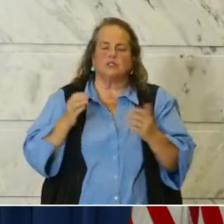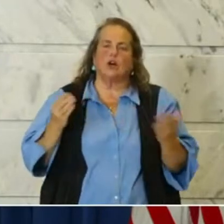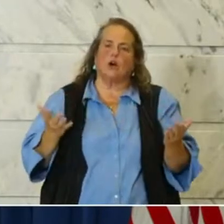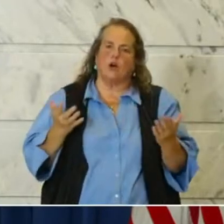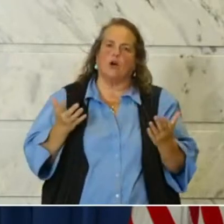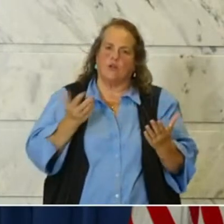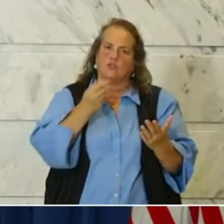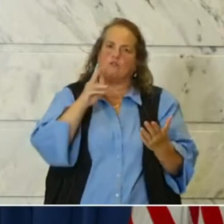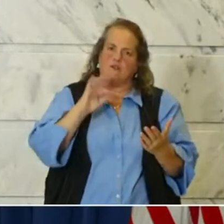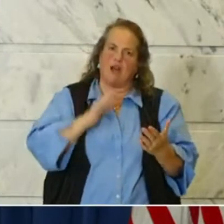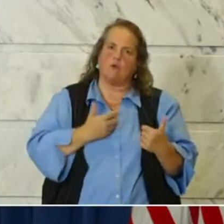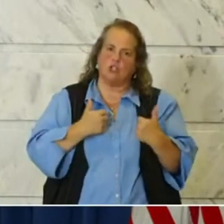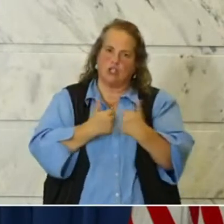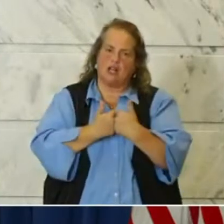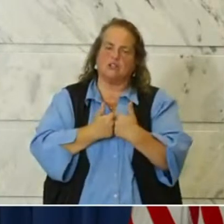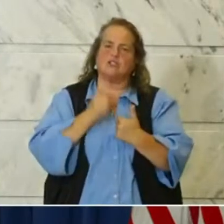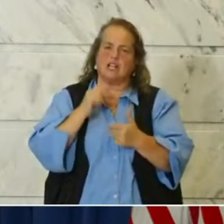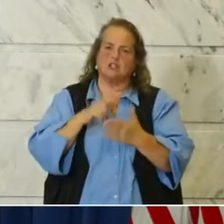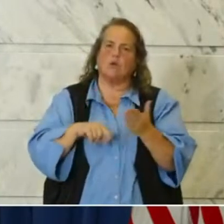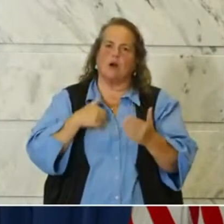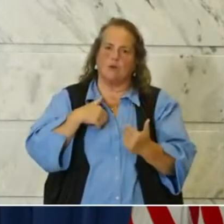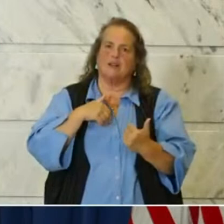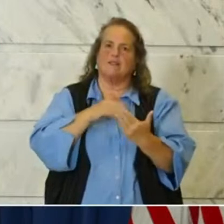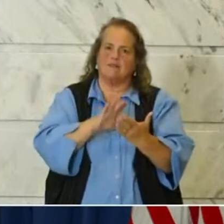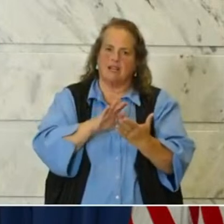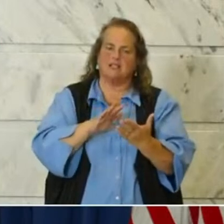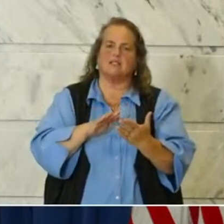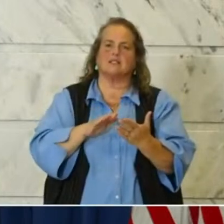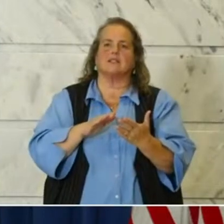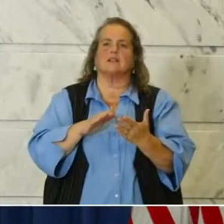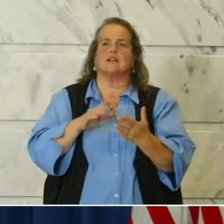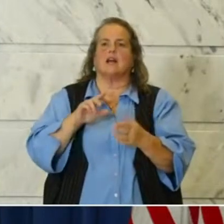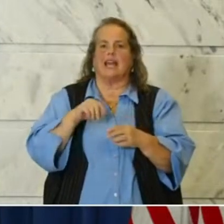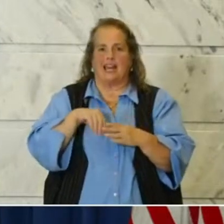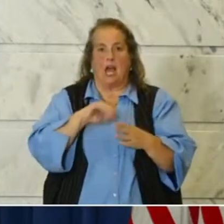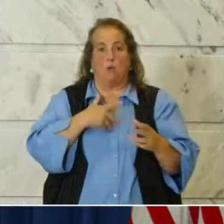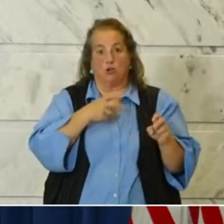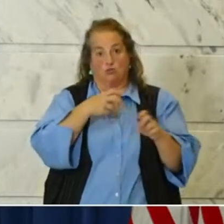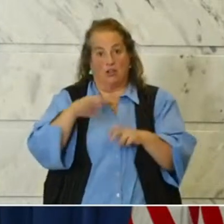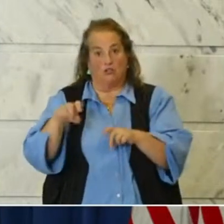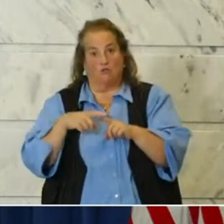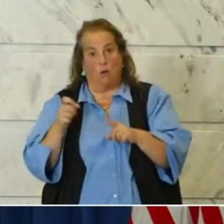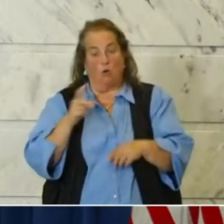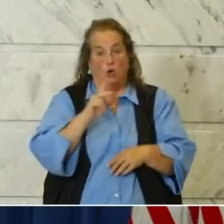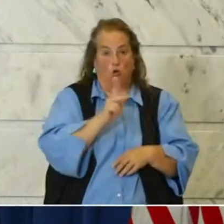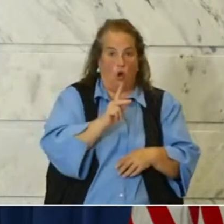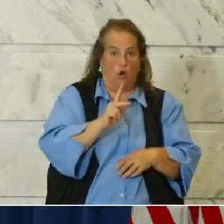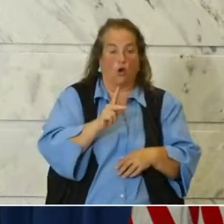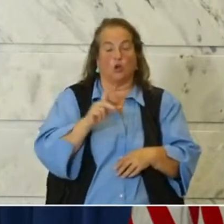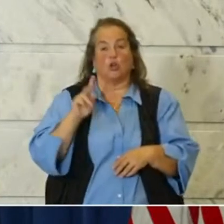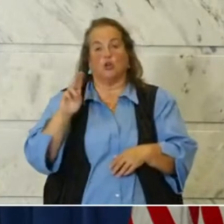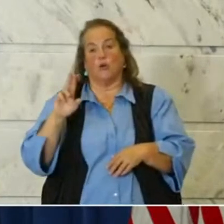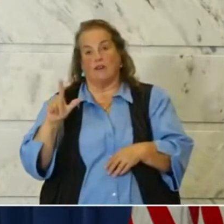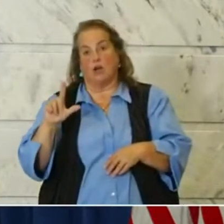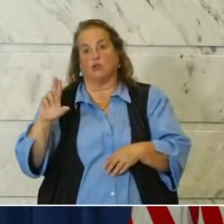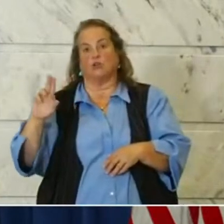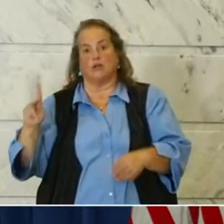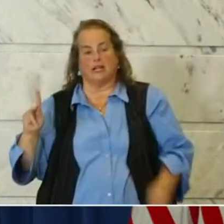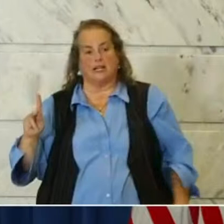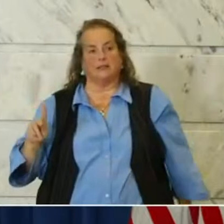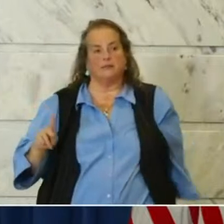our challenges. Those were ones we faced as we transitioned from Kroger to U of L to UK and to other testing partners.